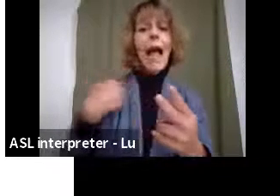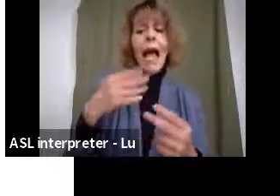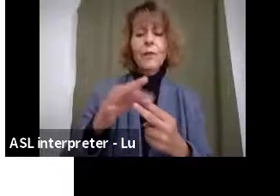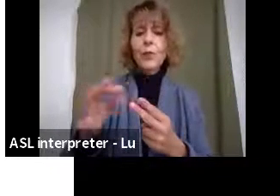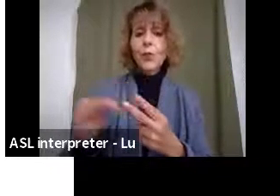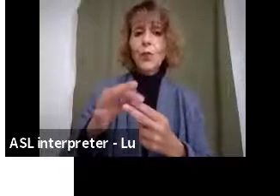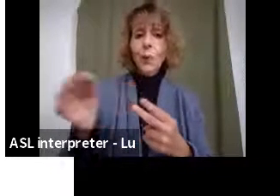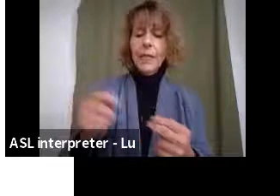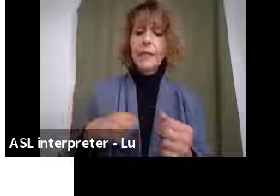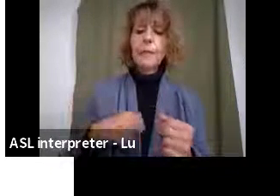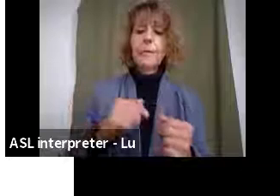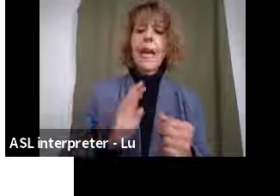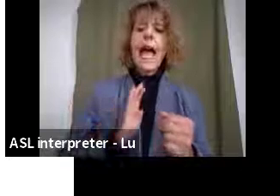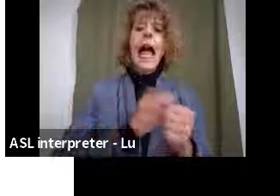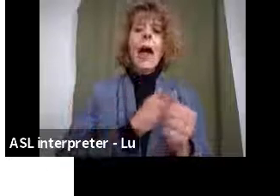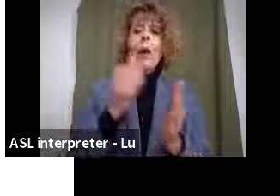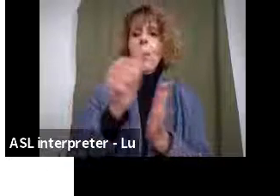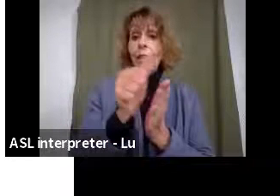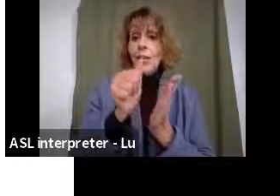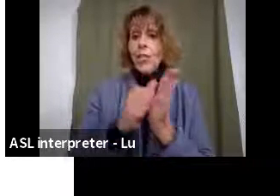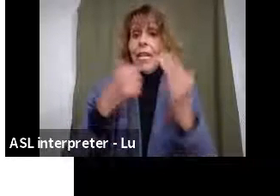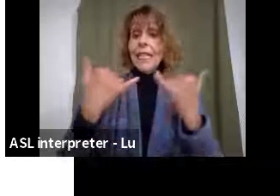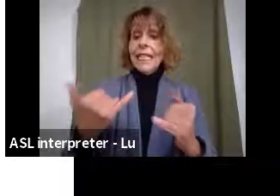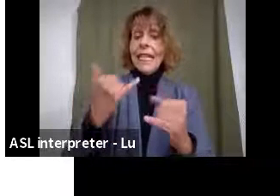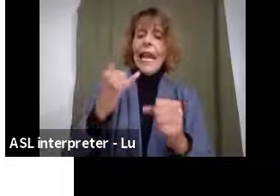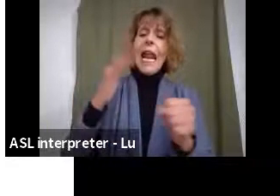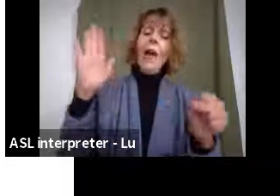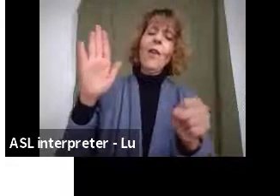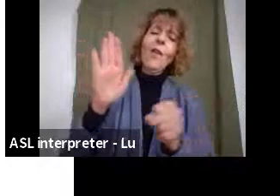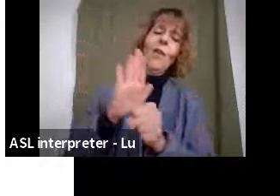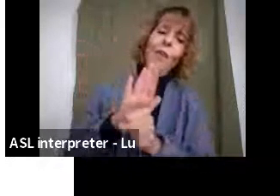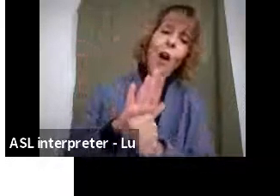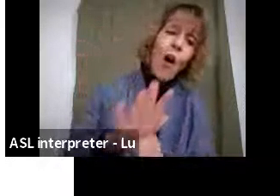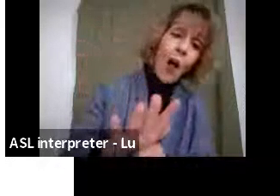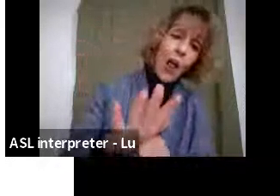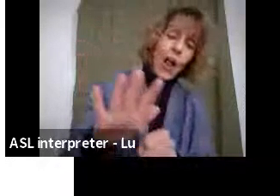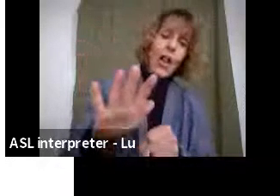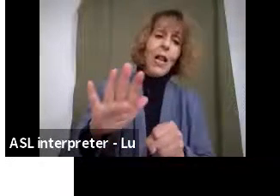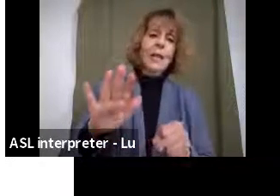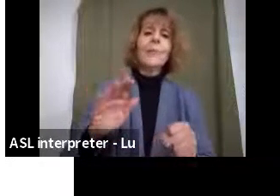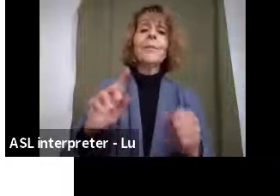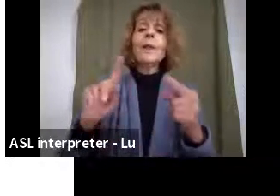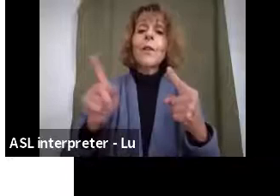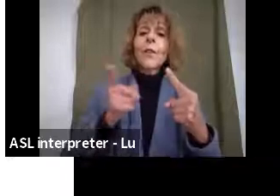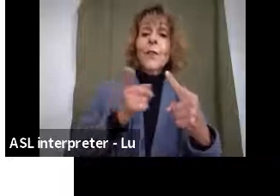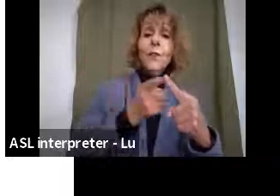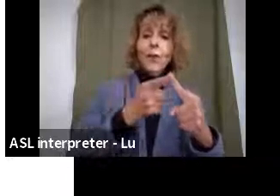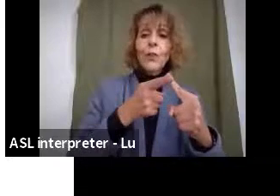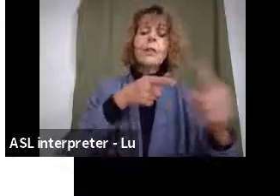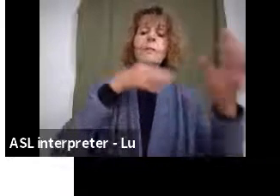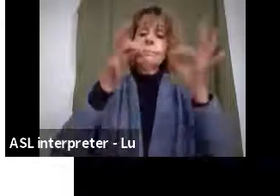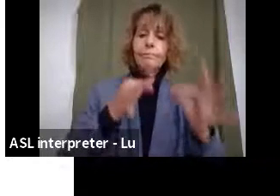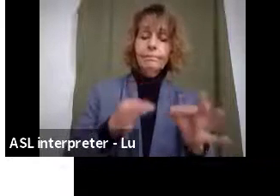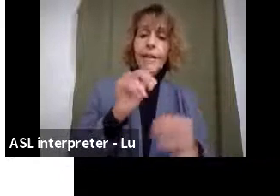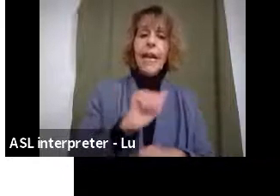a history of the ADA, followed by who is a person with a disability. Then we'll talk